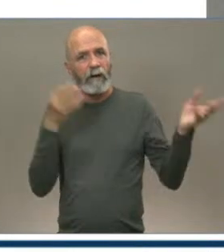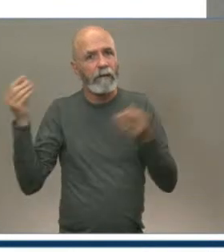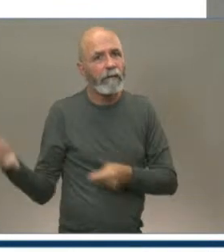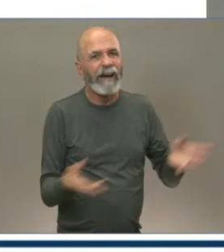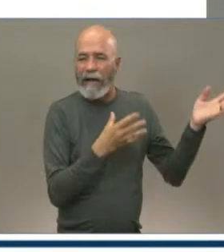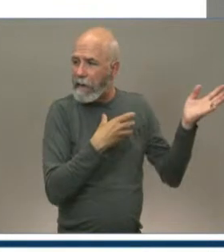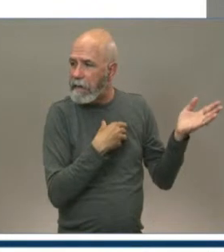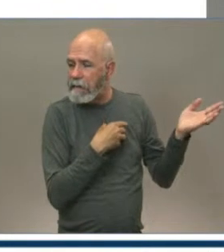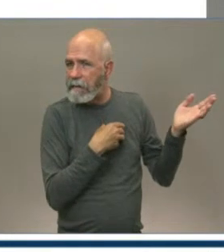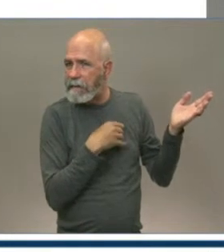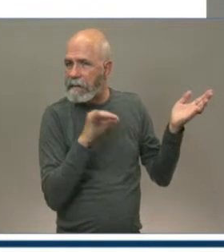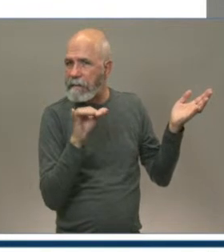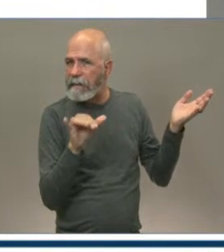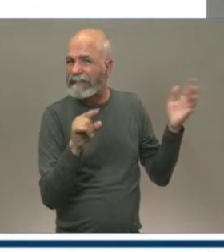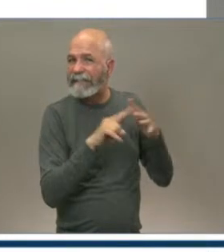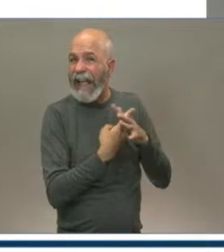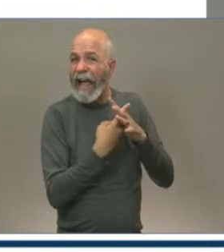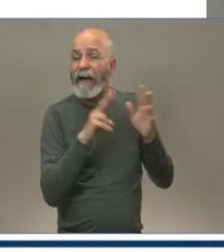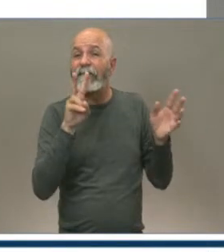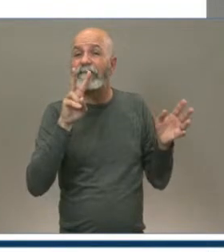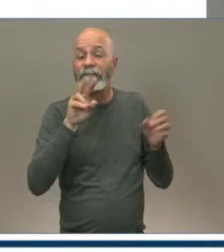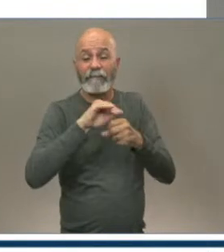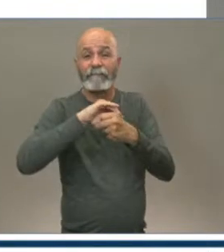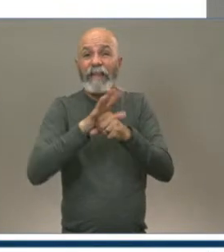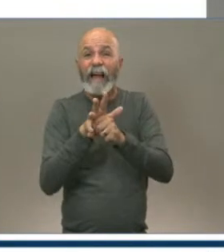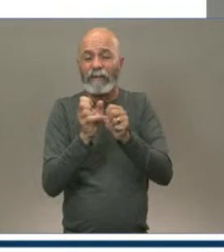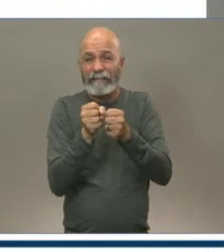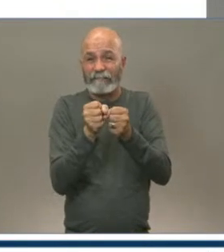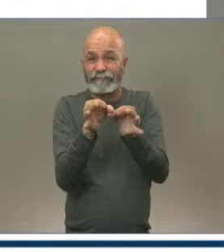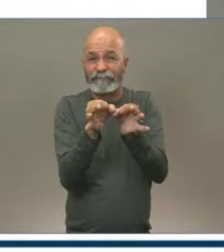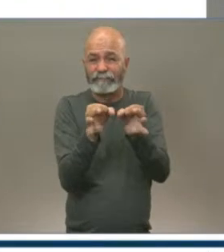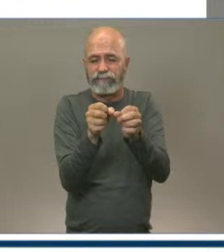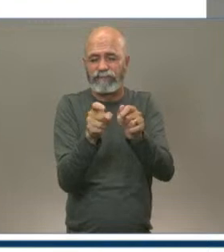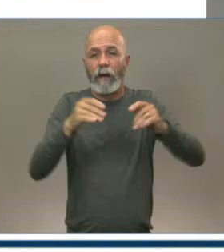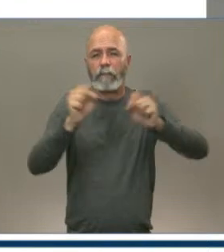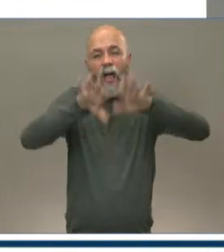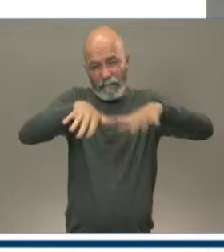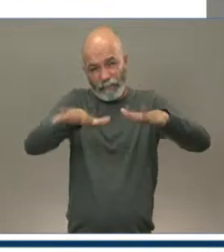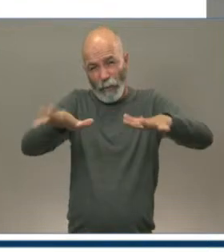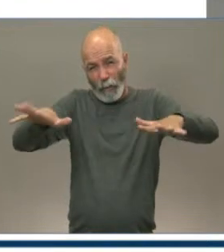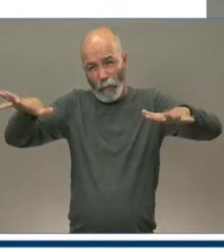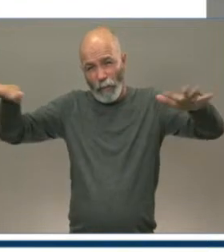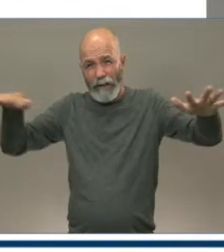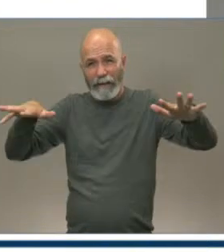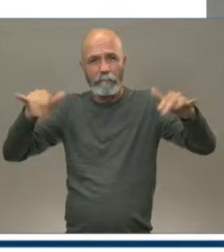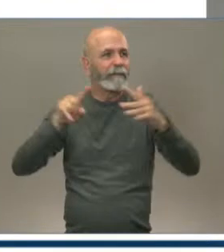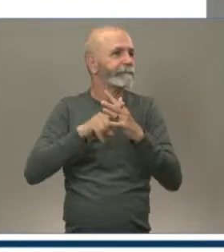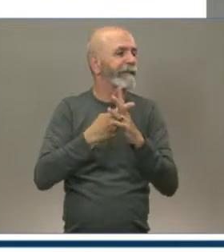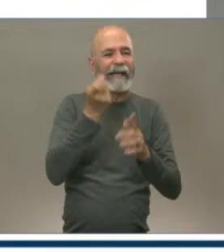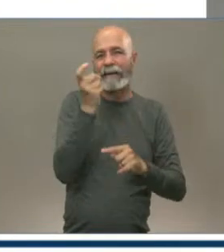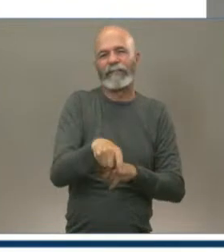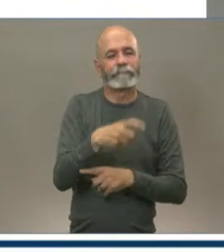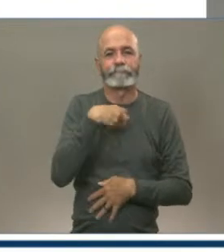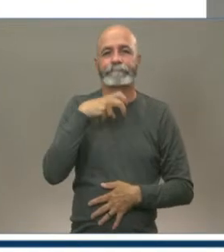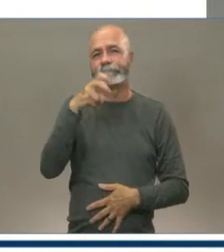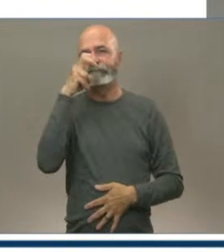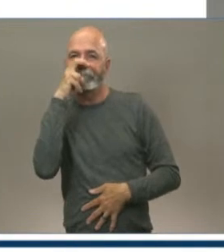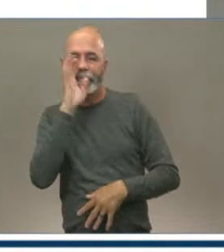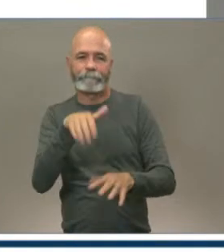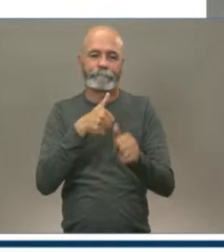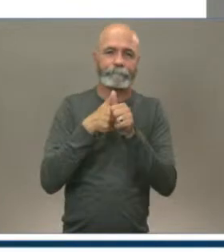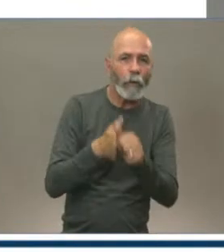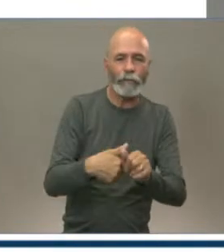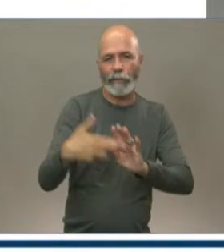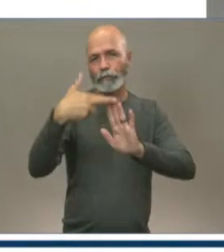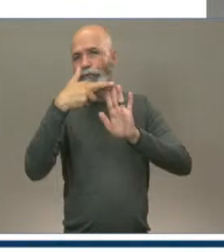and we all need to stay vigilant and follow restrictions. People's lives depend upon it, and our